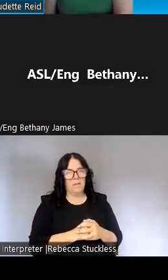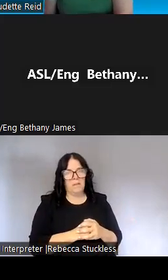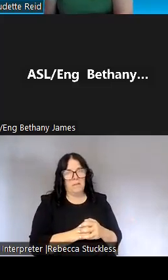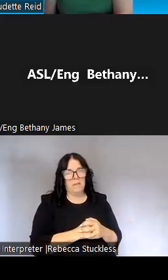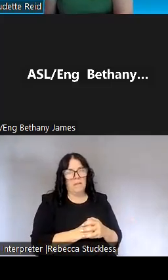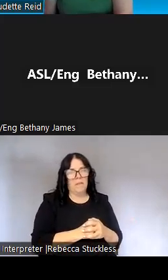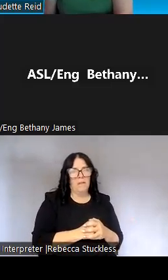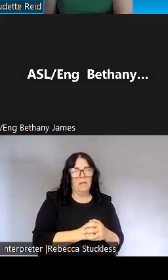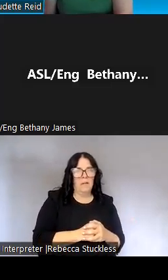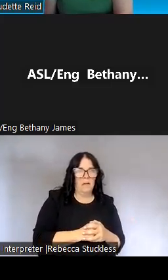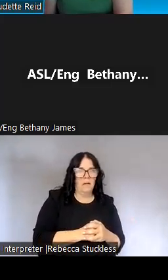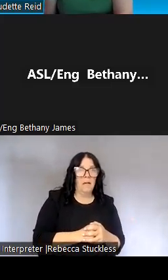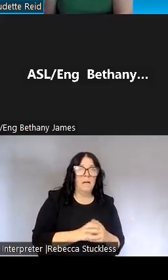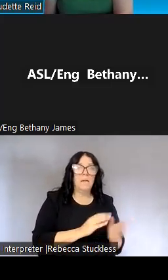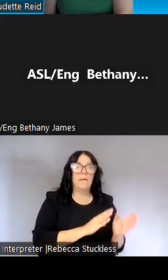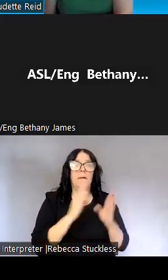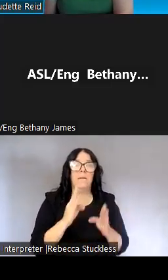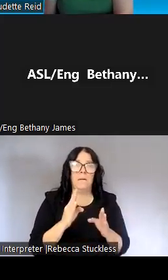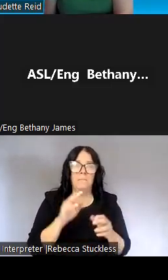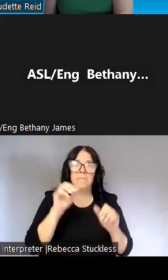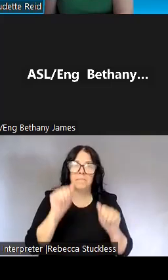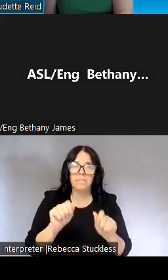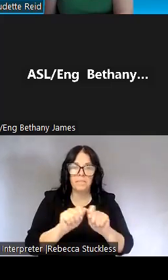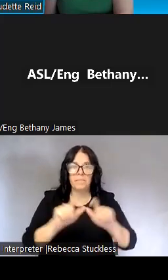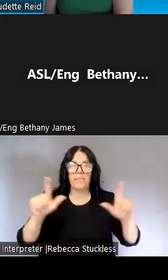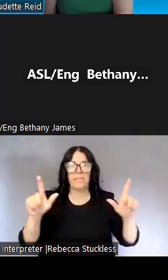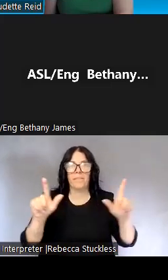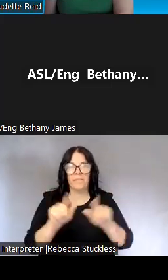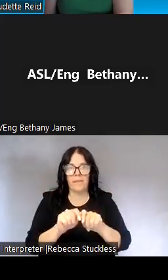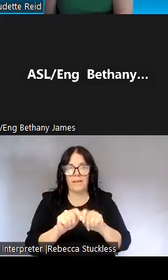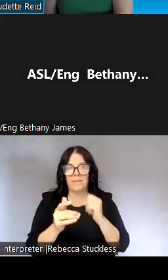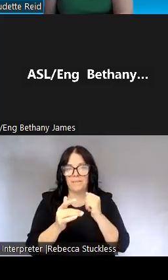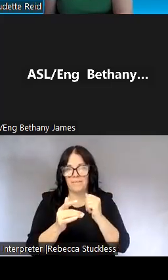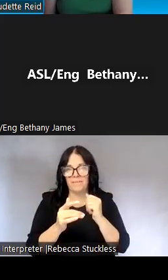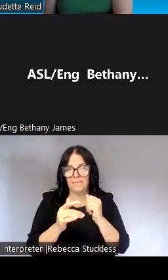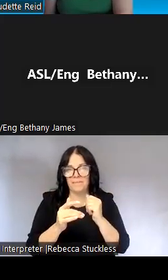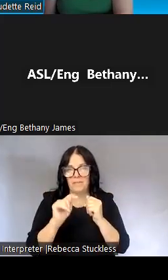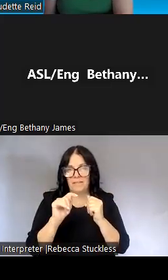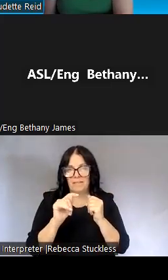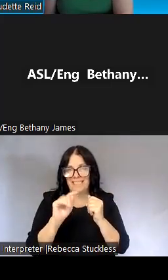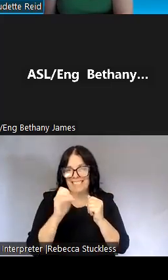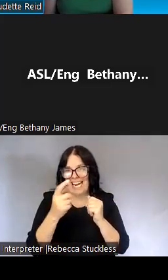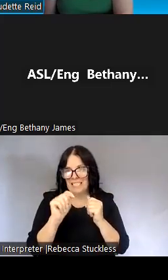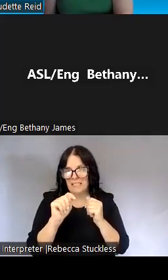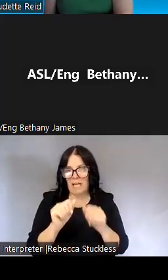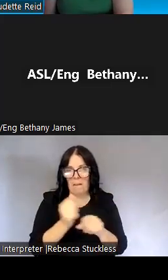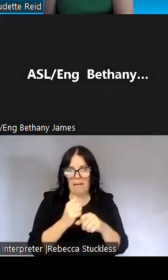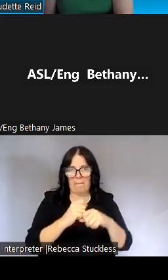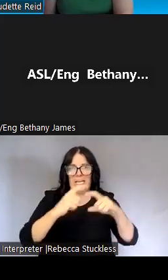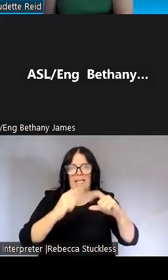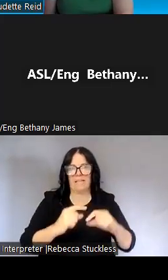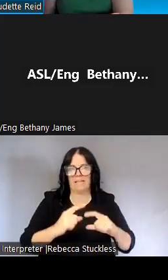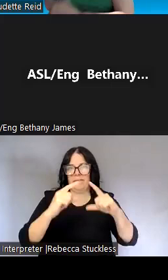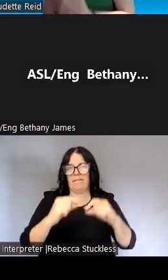display settings and text size. You can change the display to be able to make it so that you can